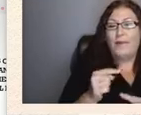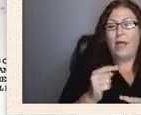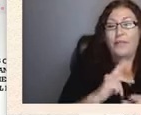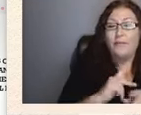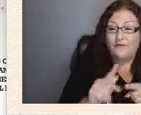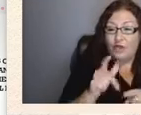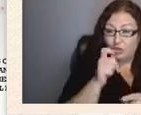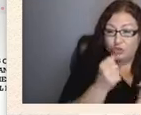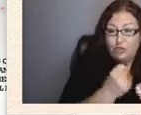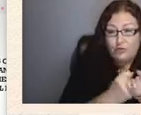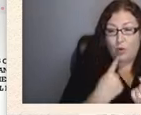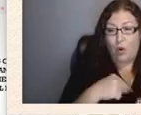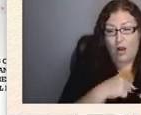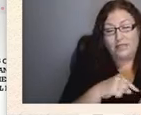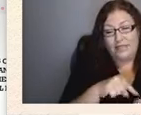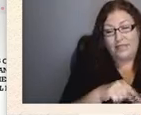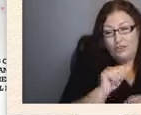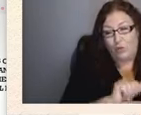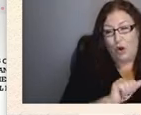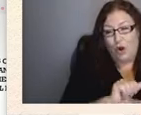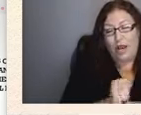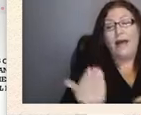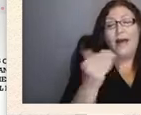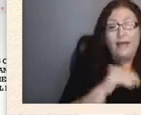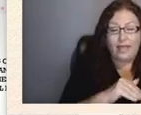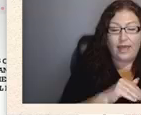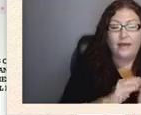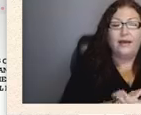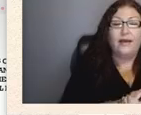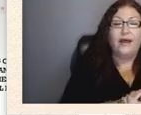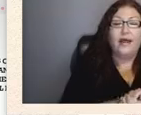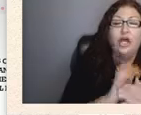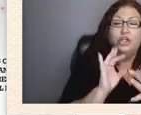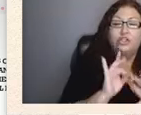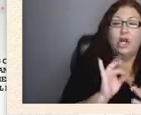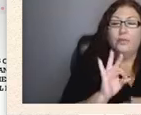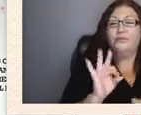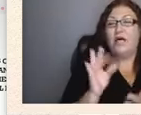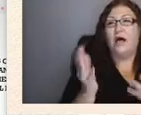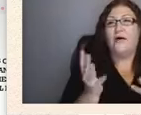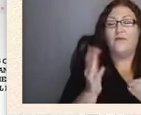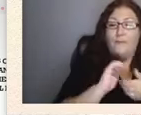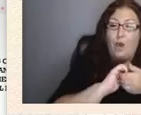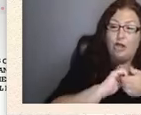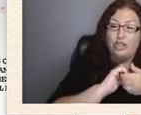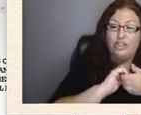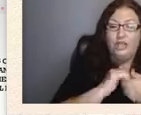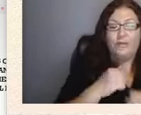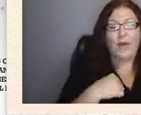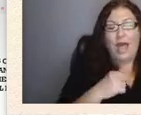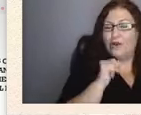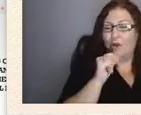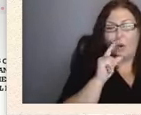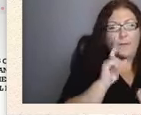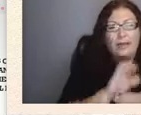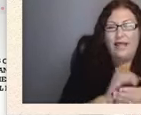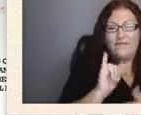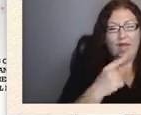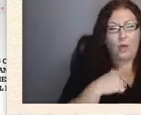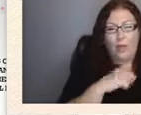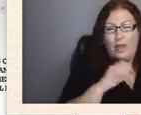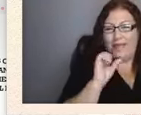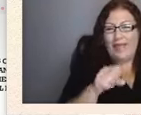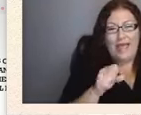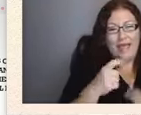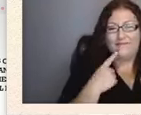in this work. And again, in terms of partnership, I don't believe that we can be as effective